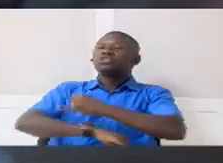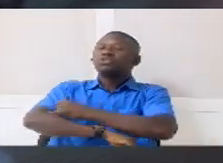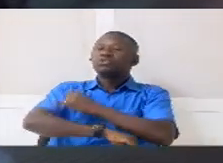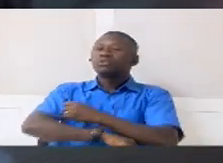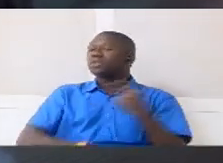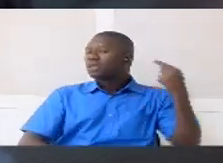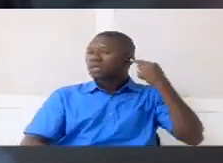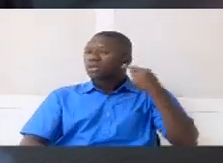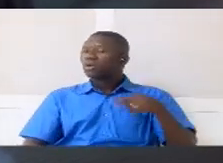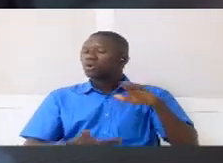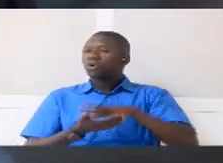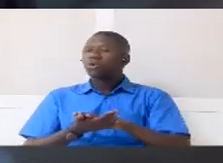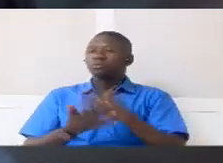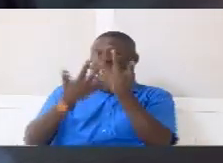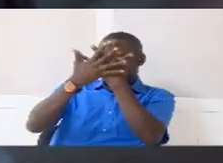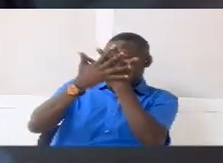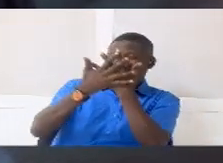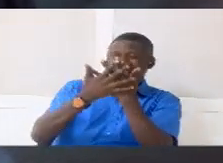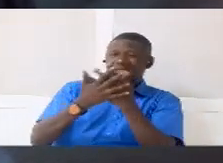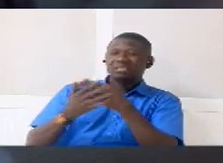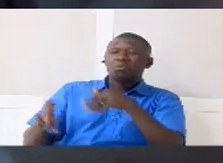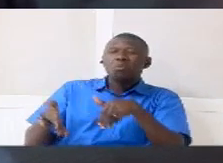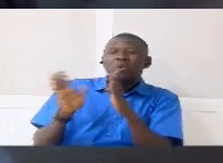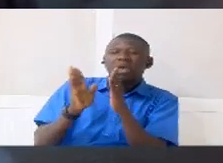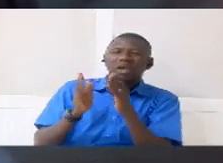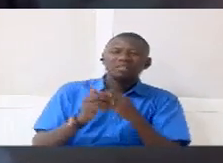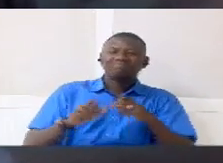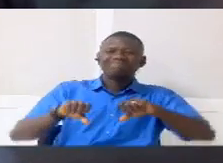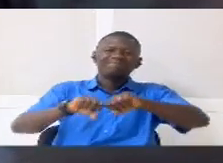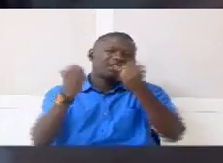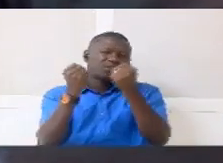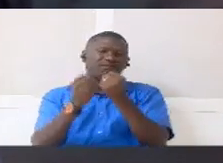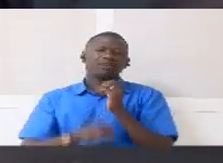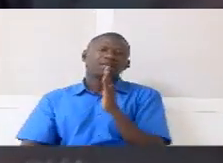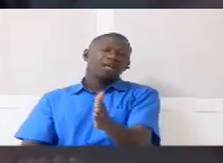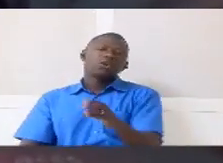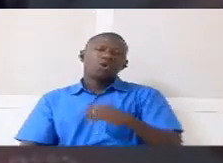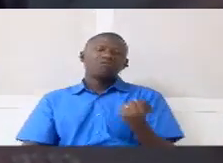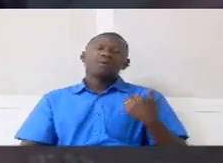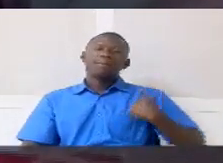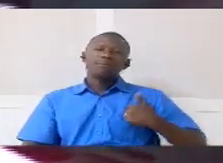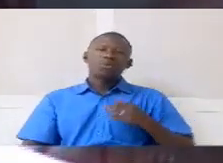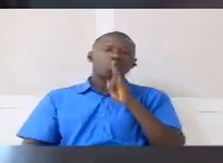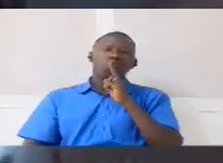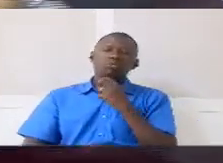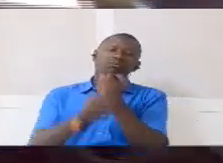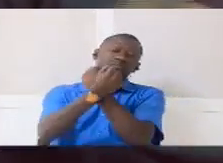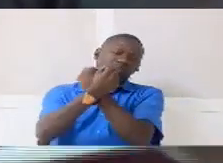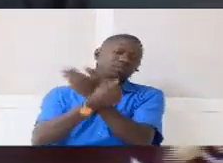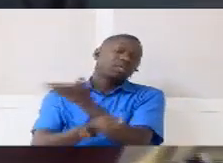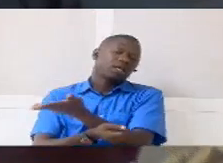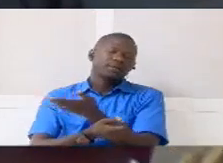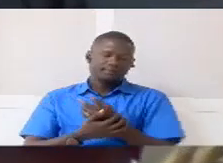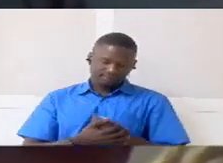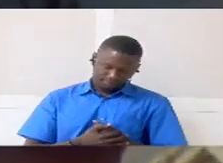system and the violations of the rights of inmates and detainees.